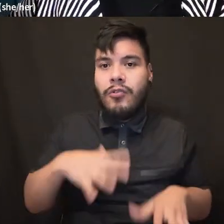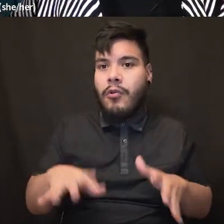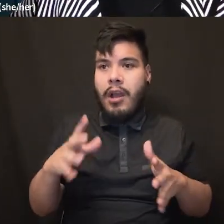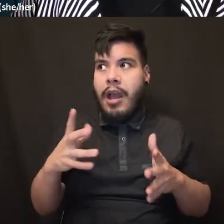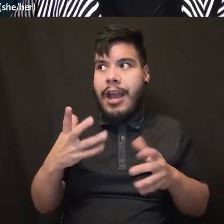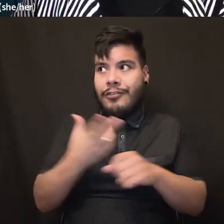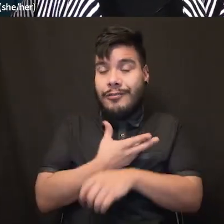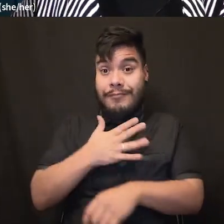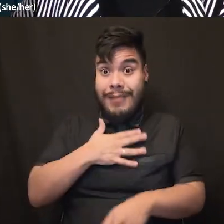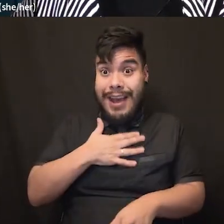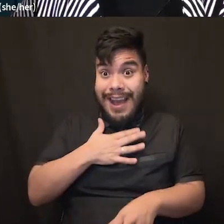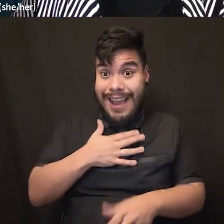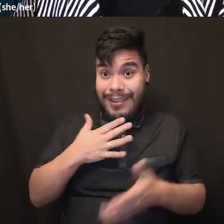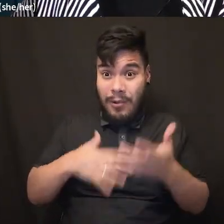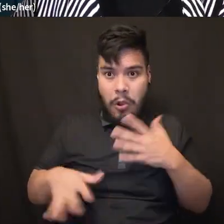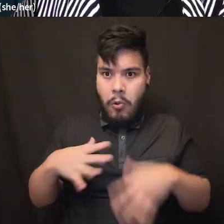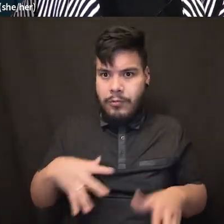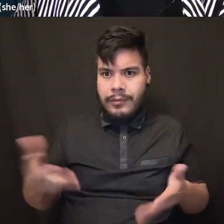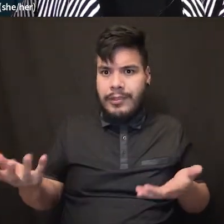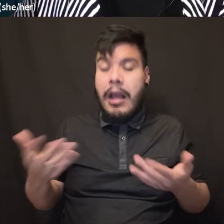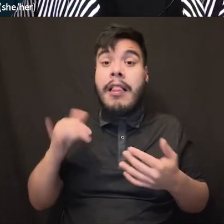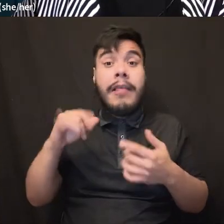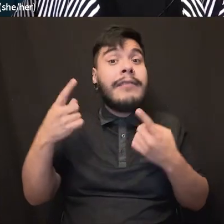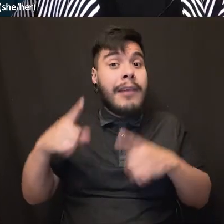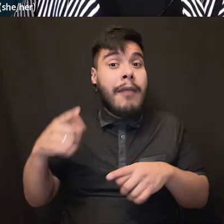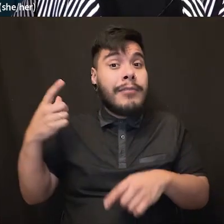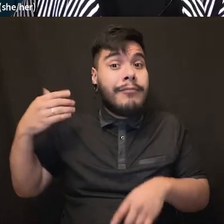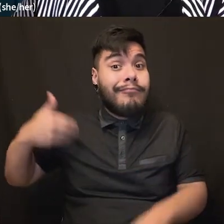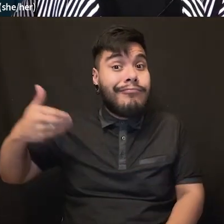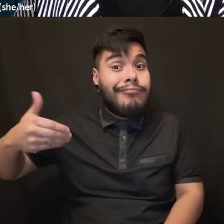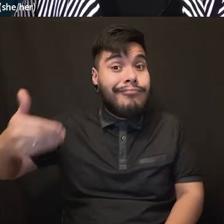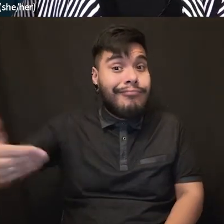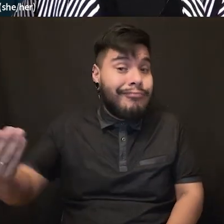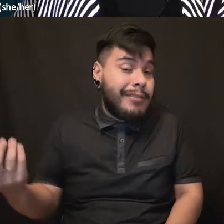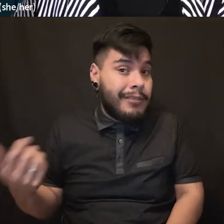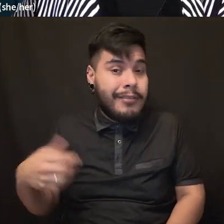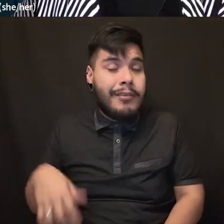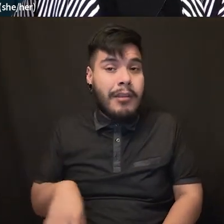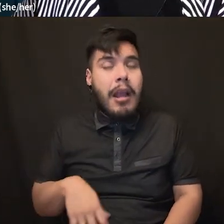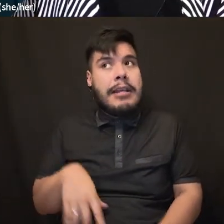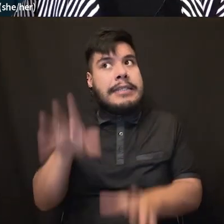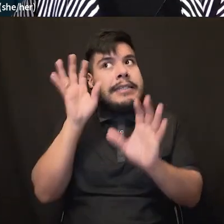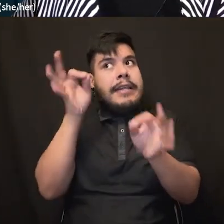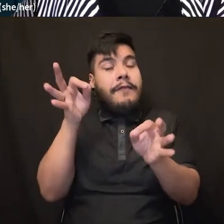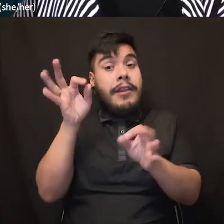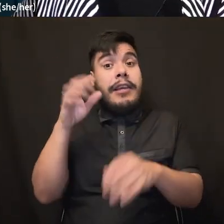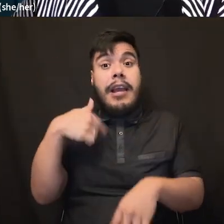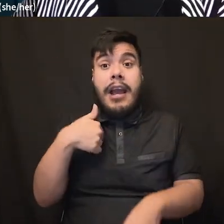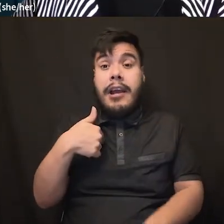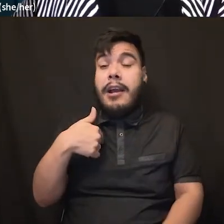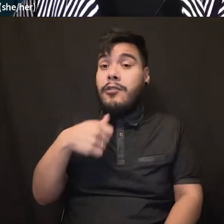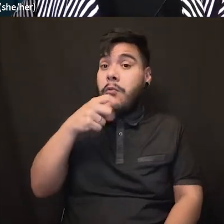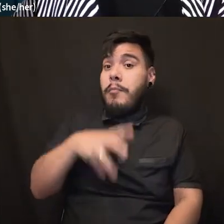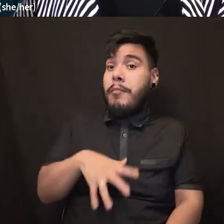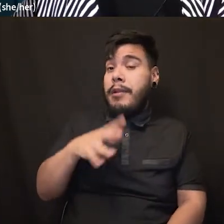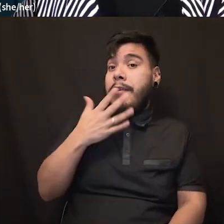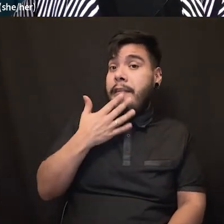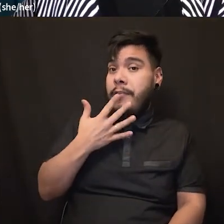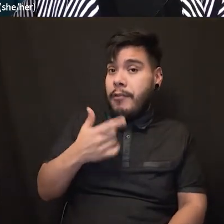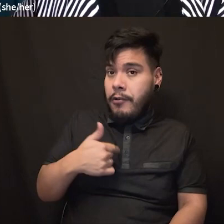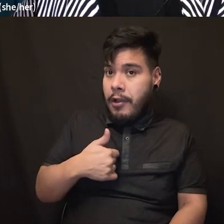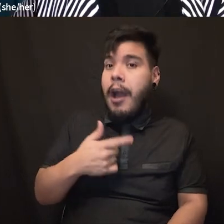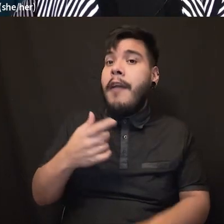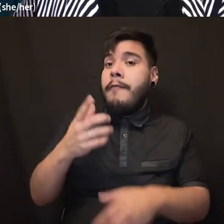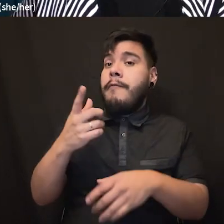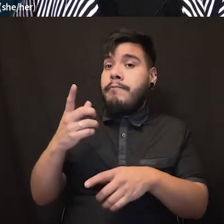clothes. And that's happened a couple times. So, and I've definitely had, as a woman of color, I've been on sets where they